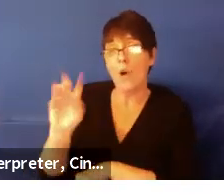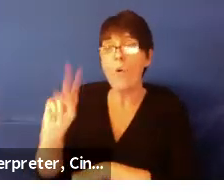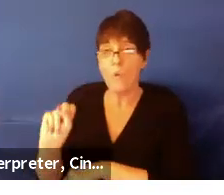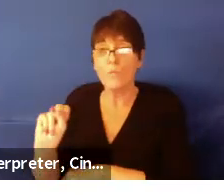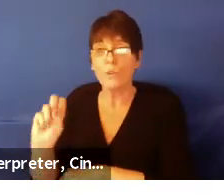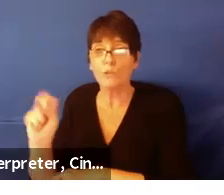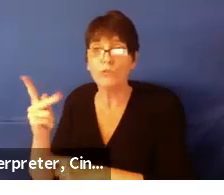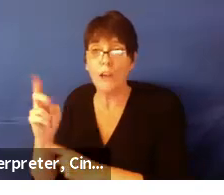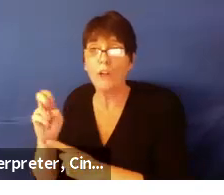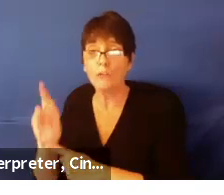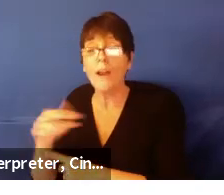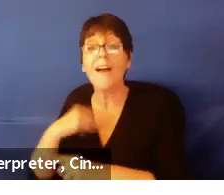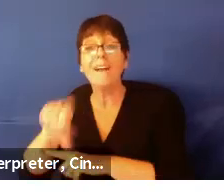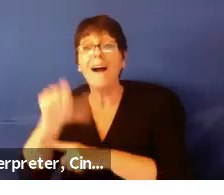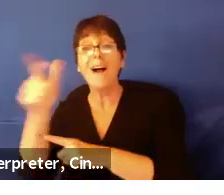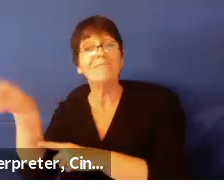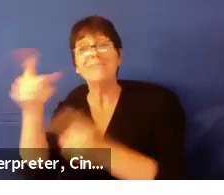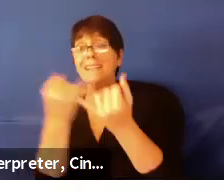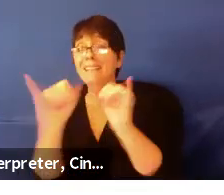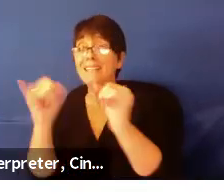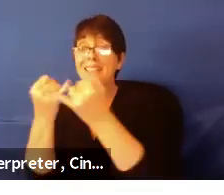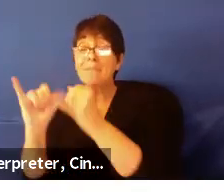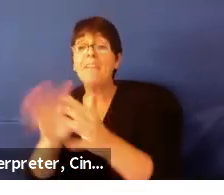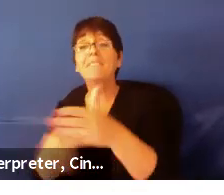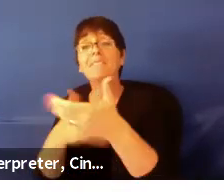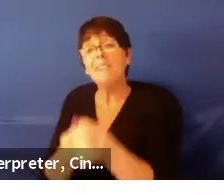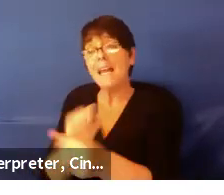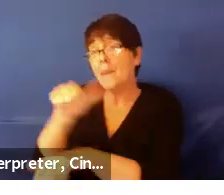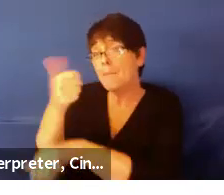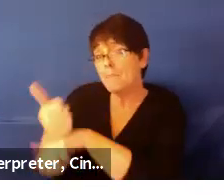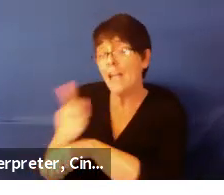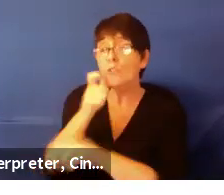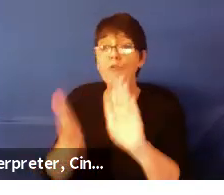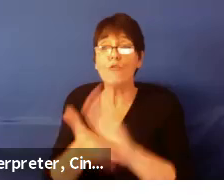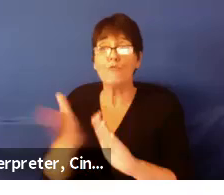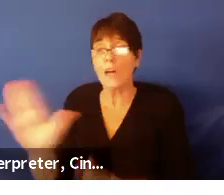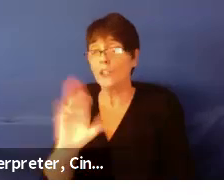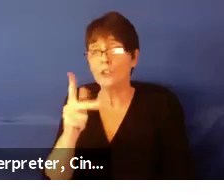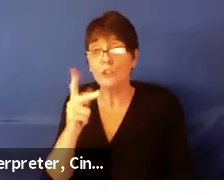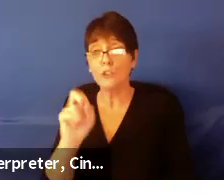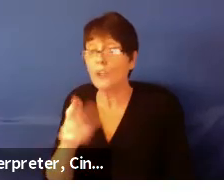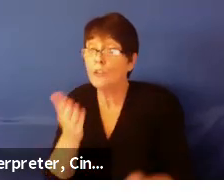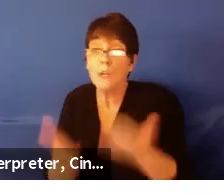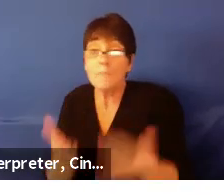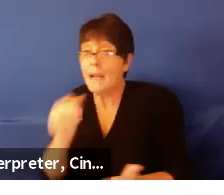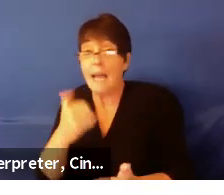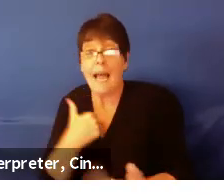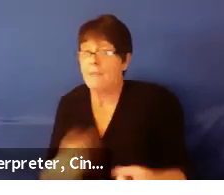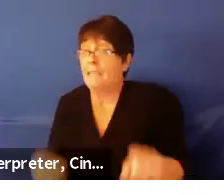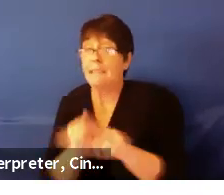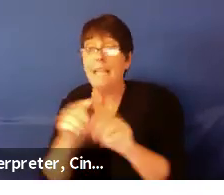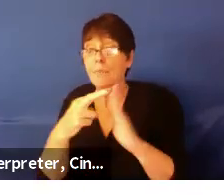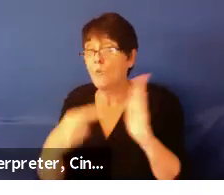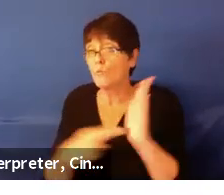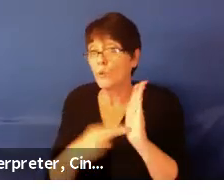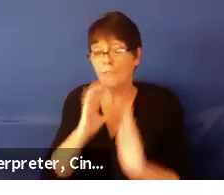There are other independent, like faith-based organizations who run shelters, and they may not have these same criteria for